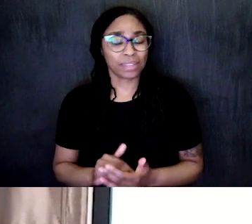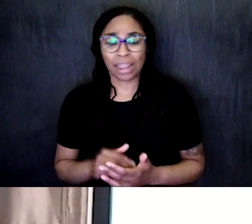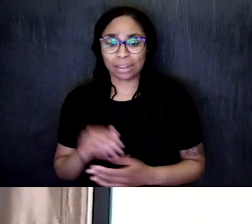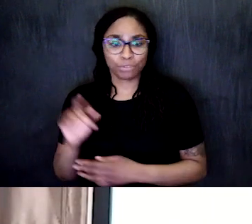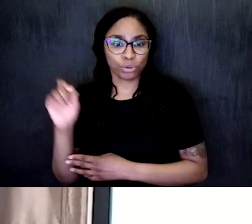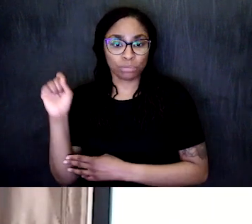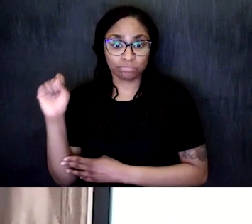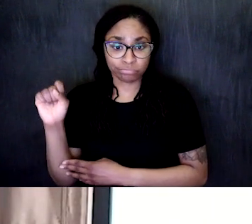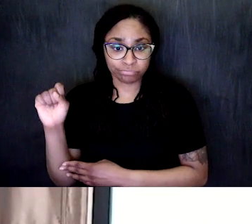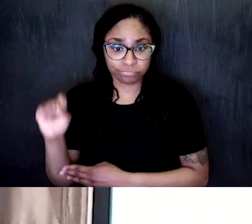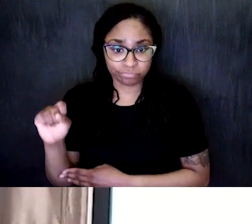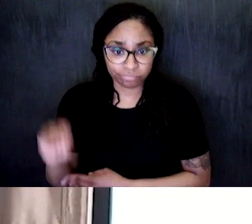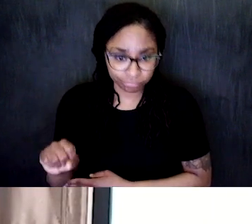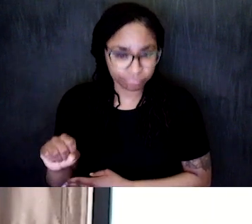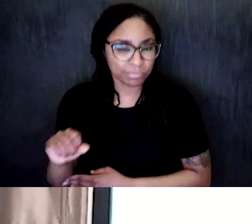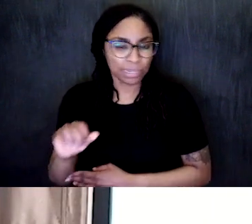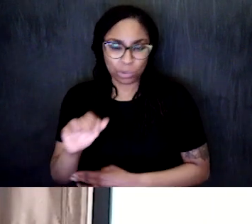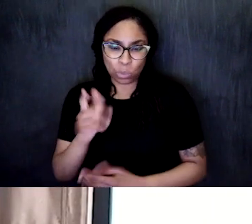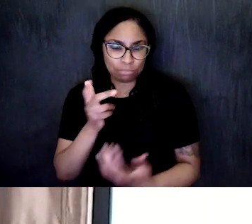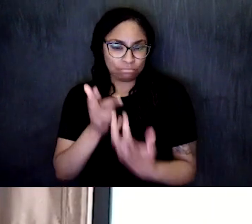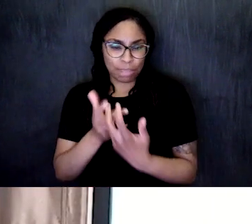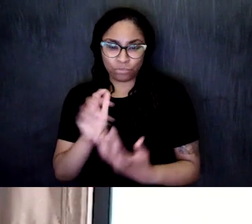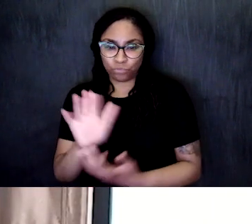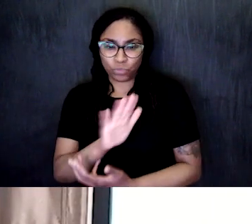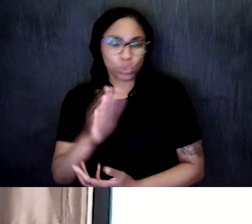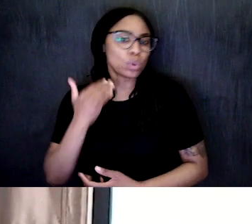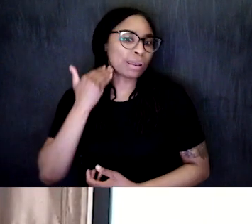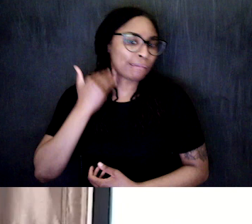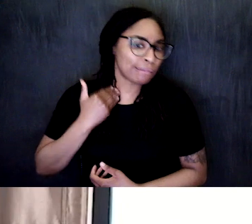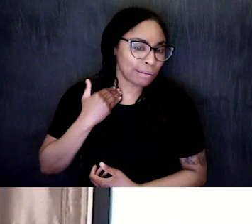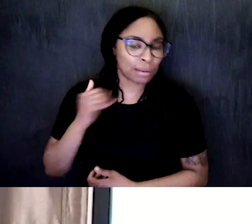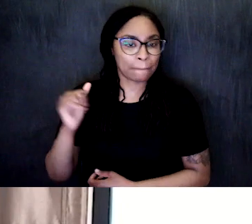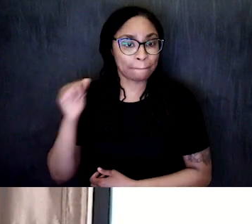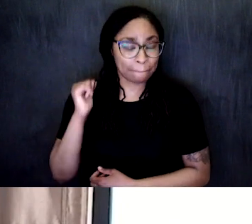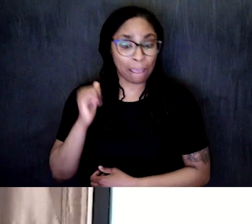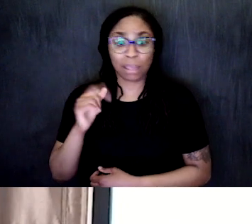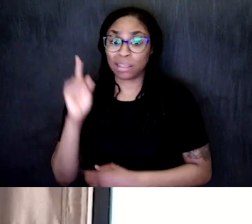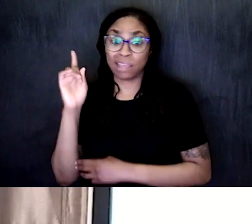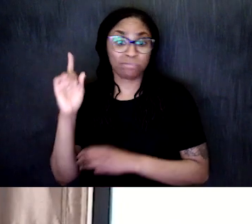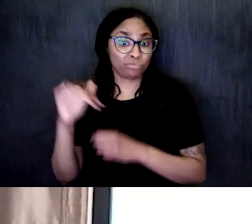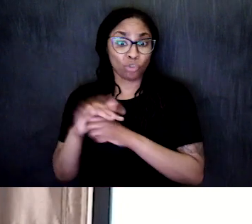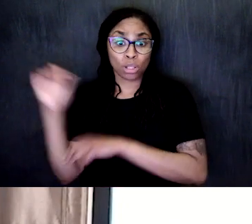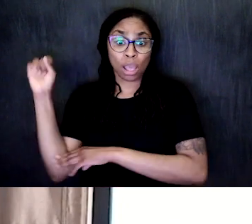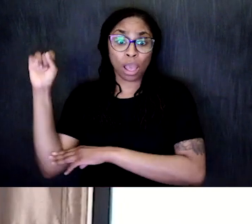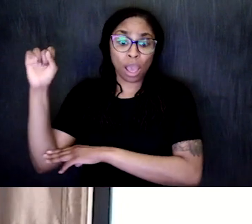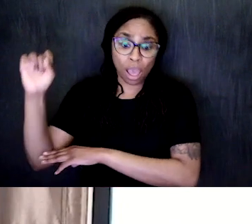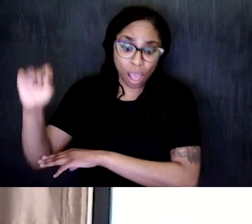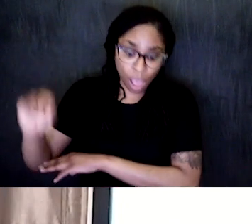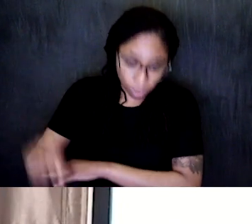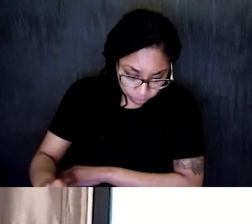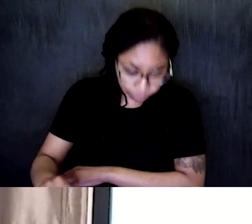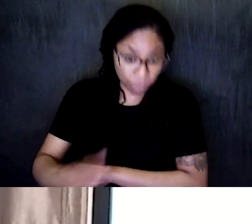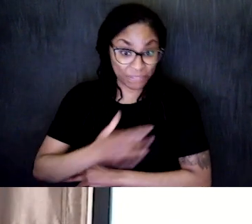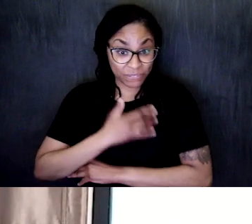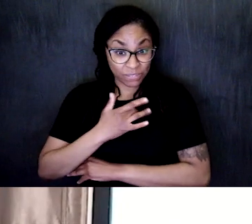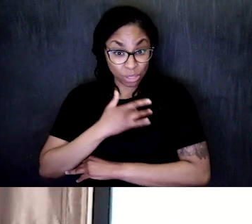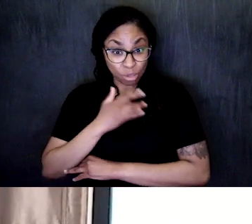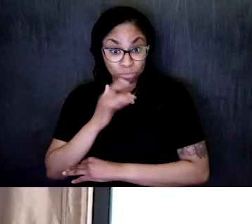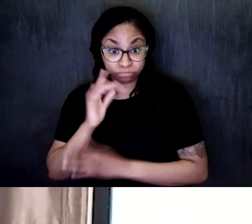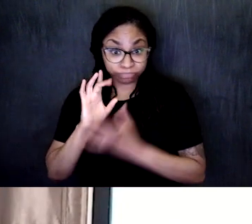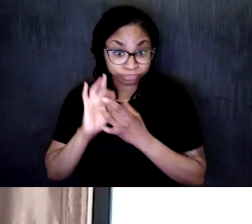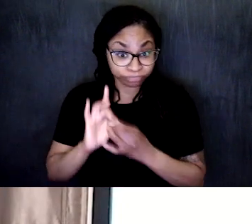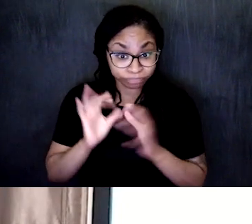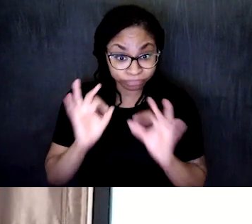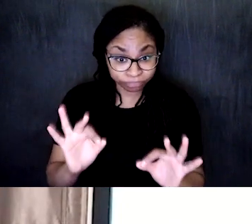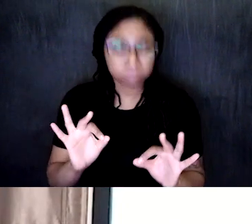again, you can just go halfway. That's better on your back and your neck. You can fold all the way forward if that's easier or feels good to